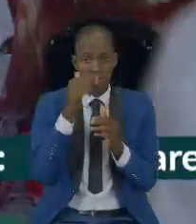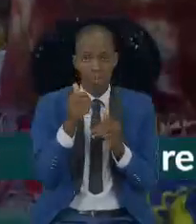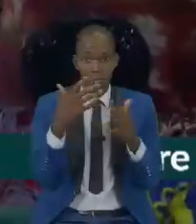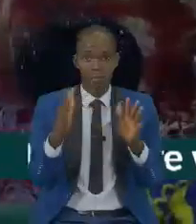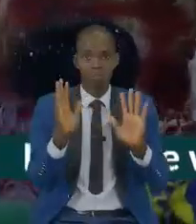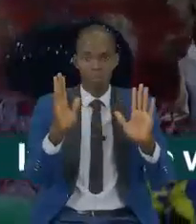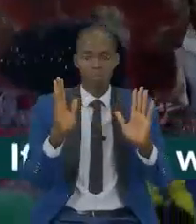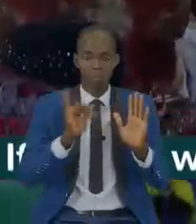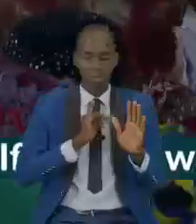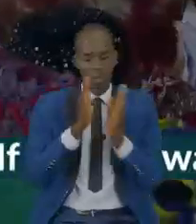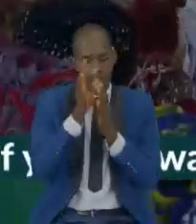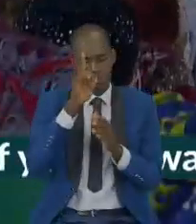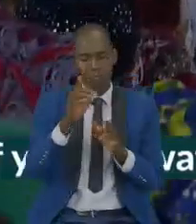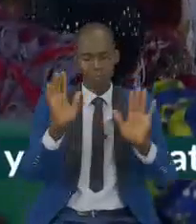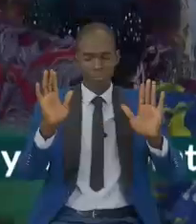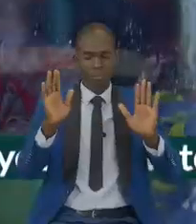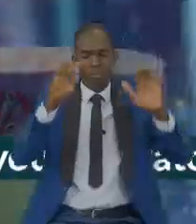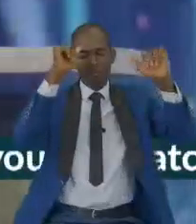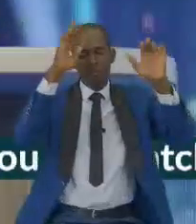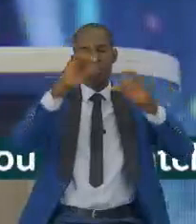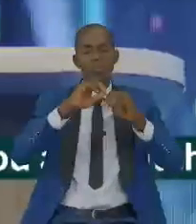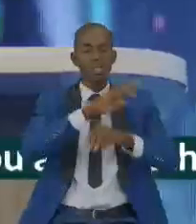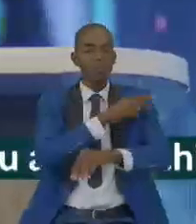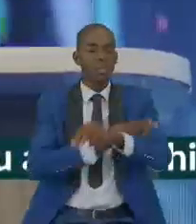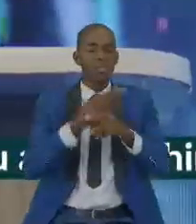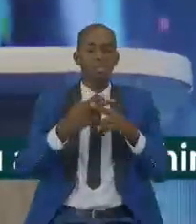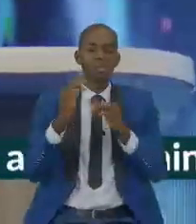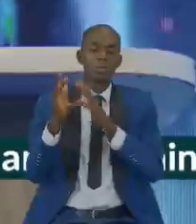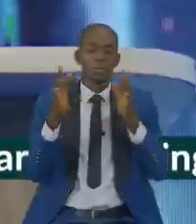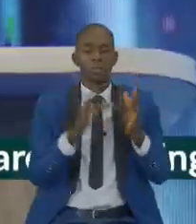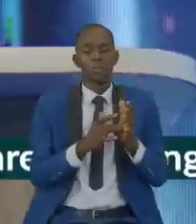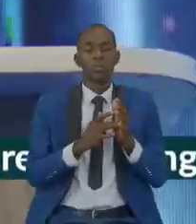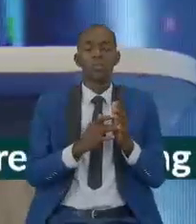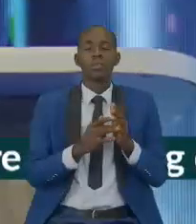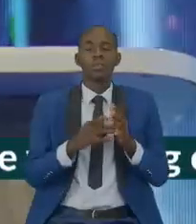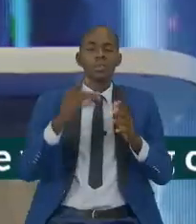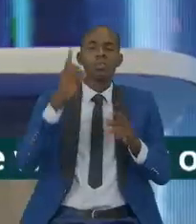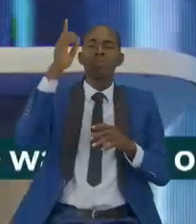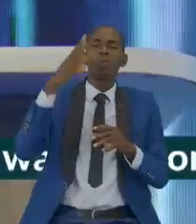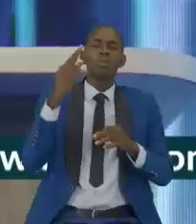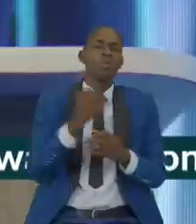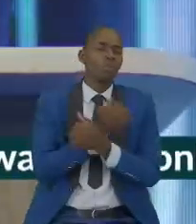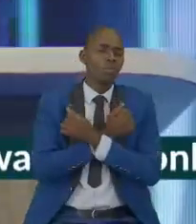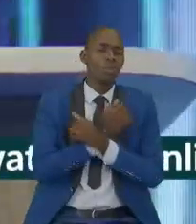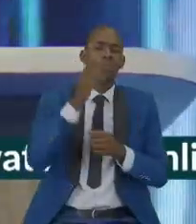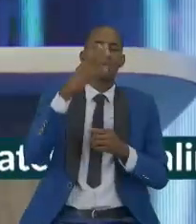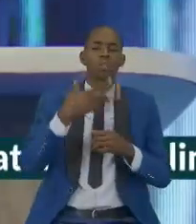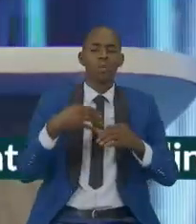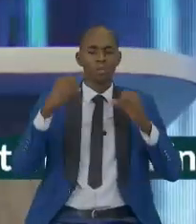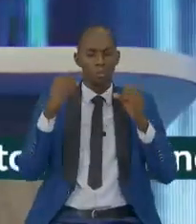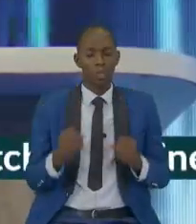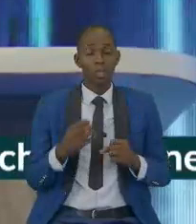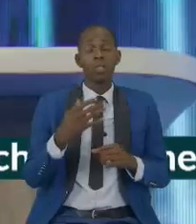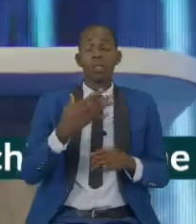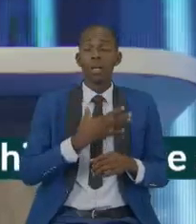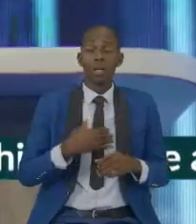Father, in the mighty name of Jesus, you're a God of love, a God of power, yet a God who